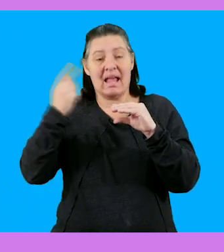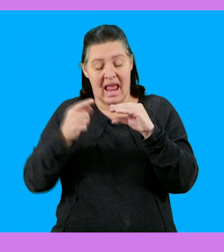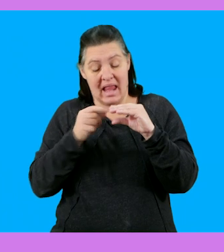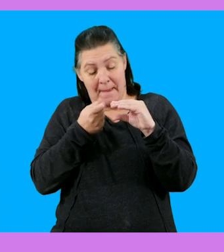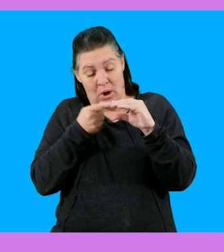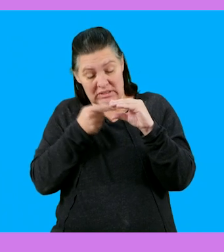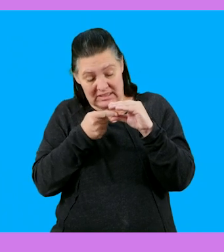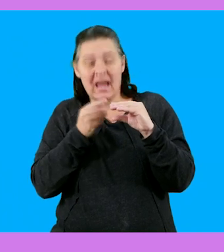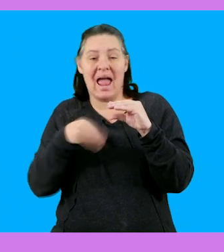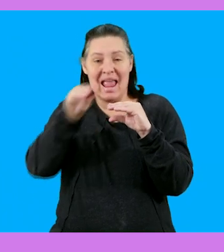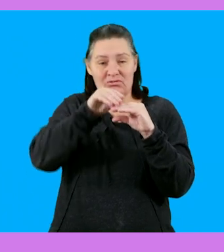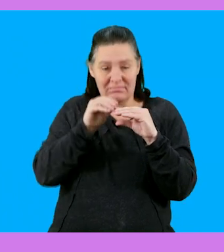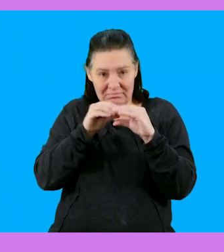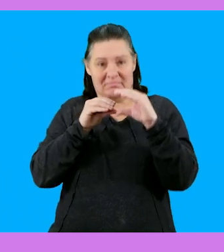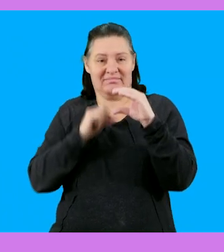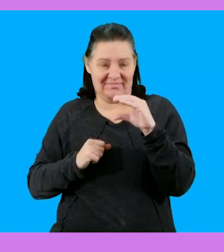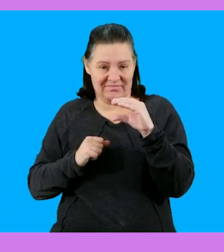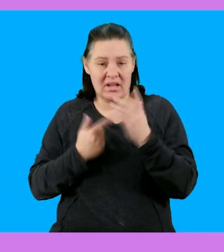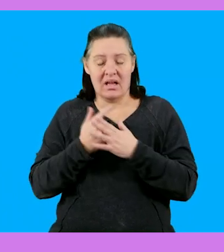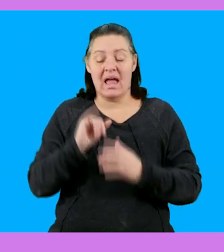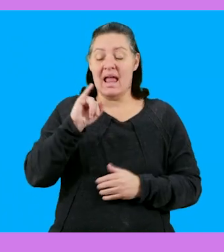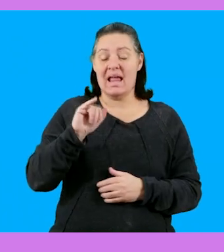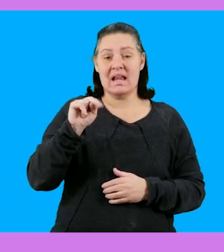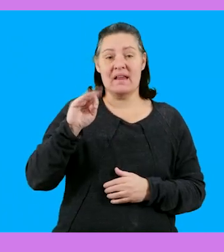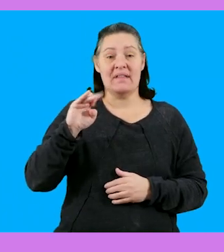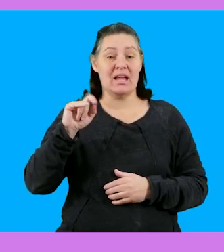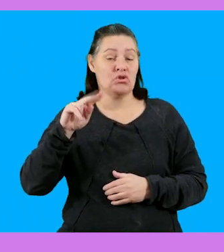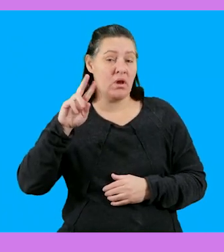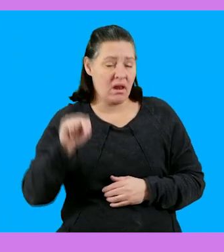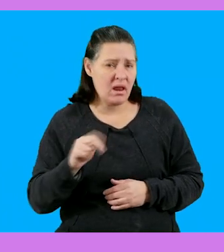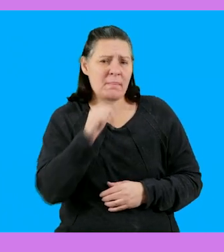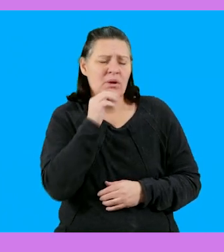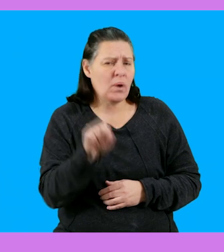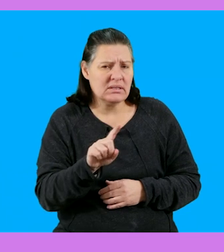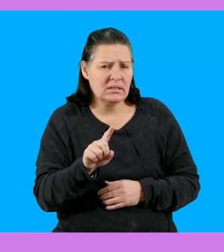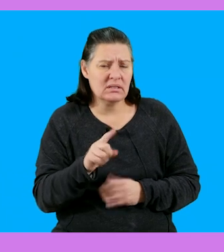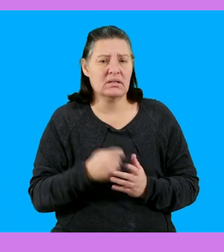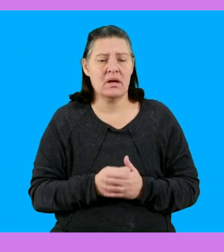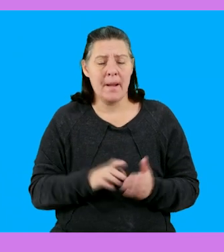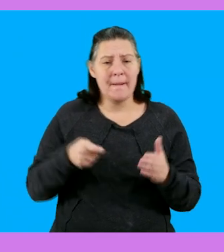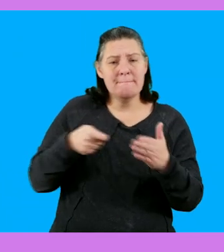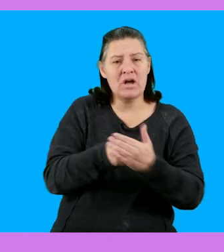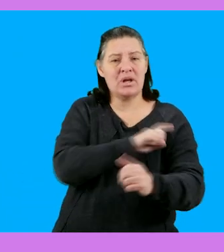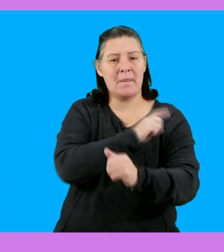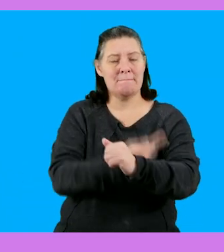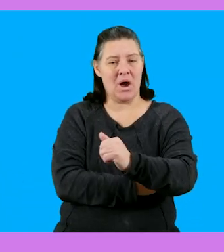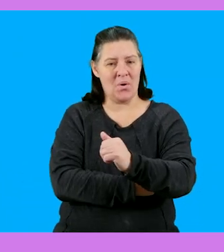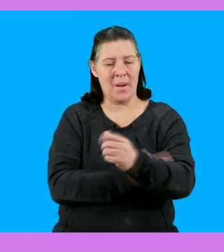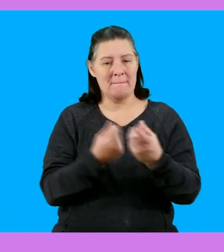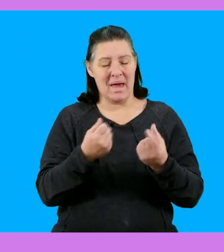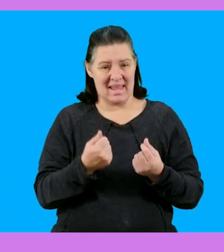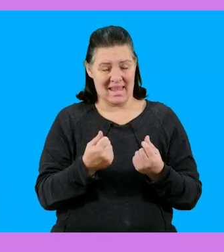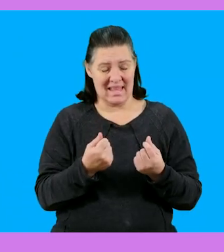interest. Then what is inflation? Inflation is a measure of the change in the purchasing power